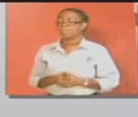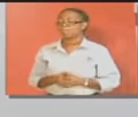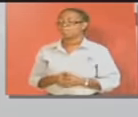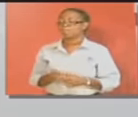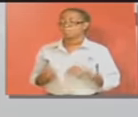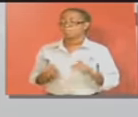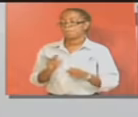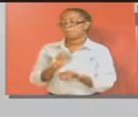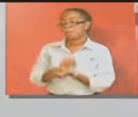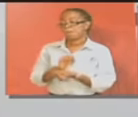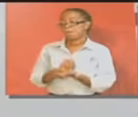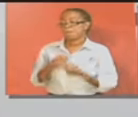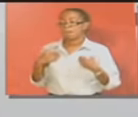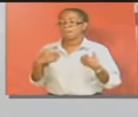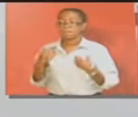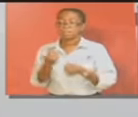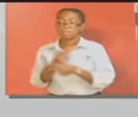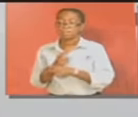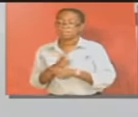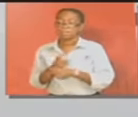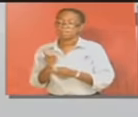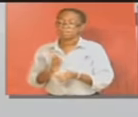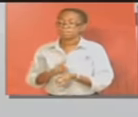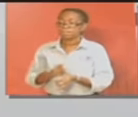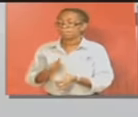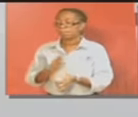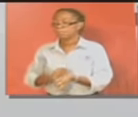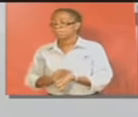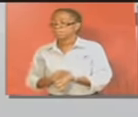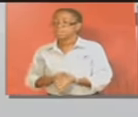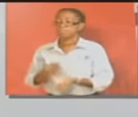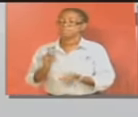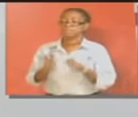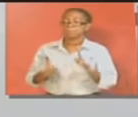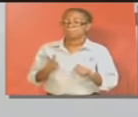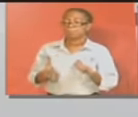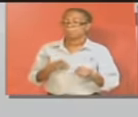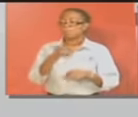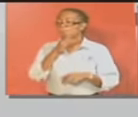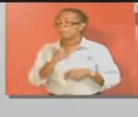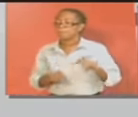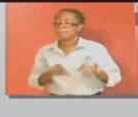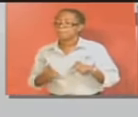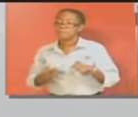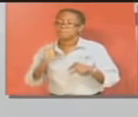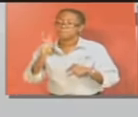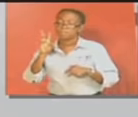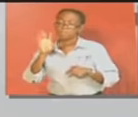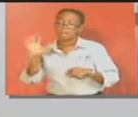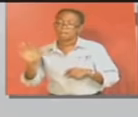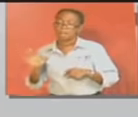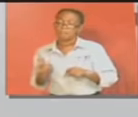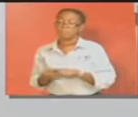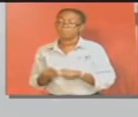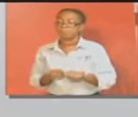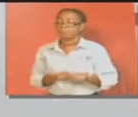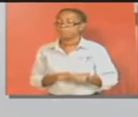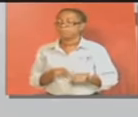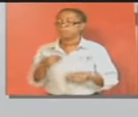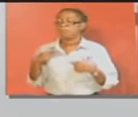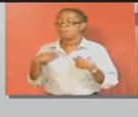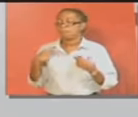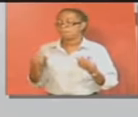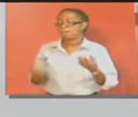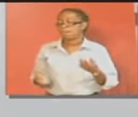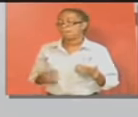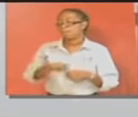NCDs, as was indicated in the media conference on Saturday, please remember that COVID-19 is still with